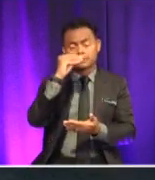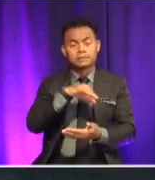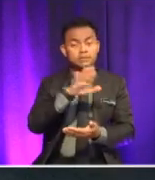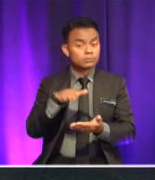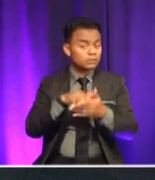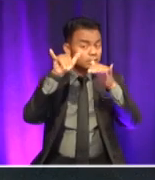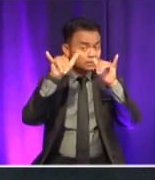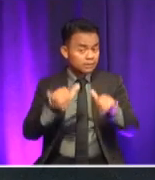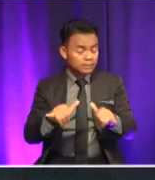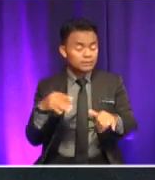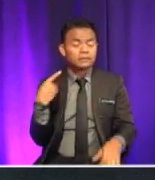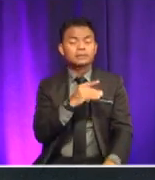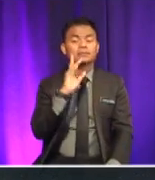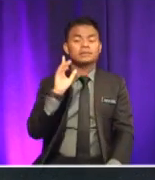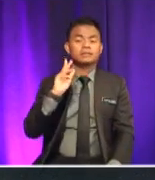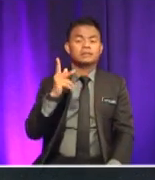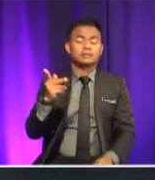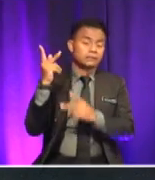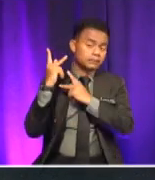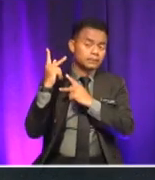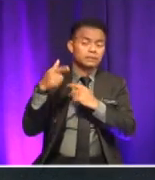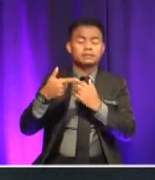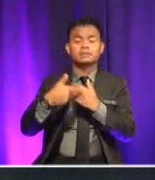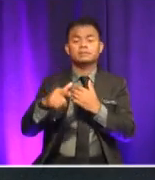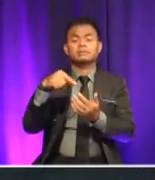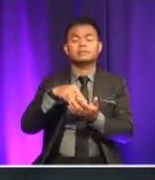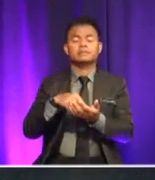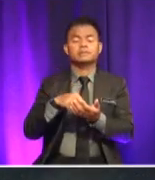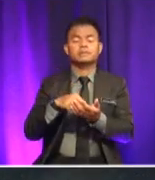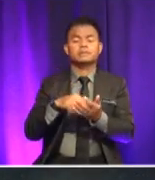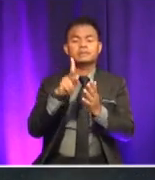go anywhere. We'll be right back here with Teacher Hanin for Kesusasteraan